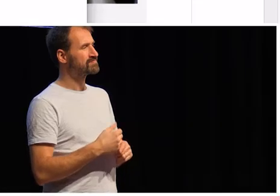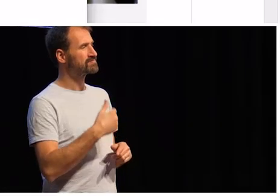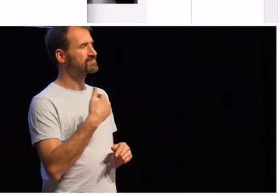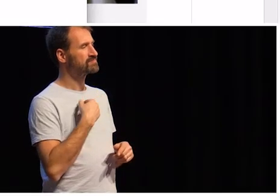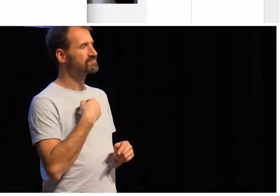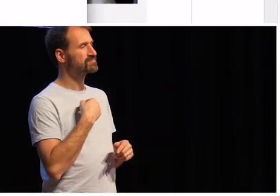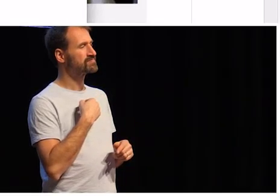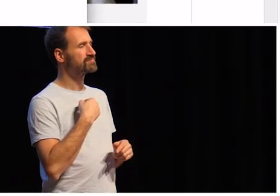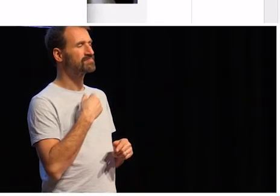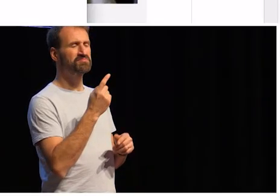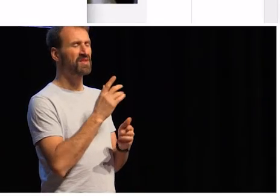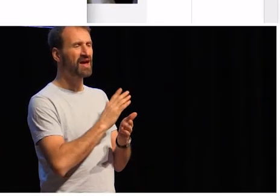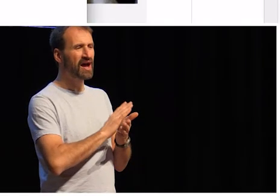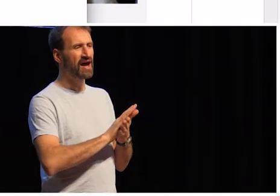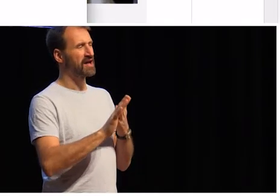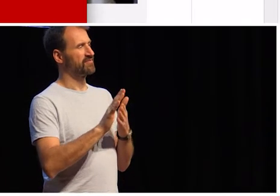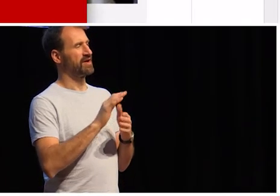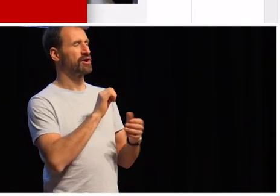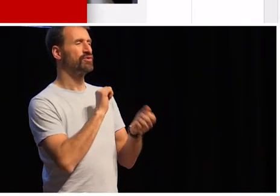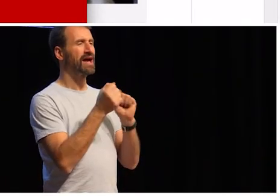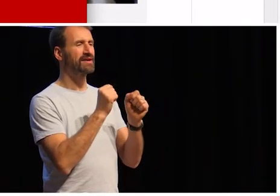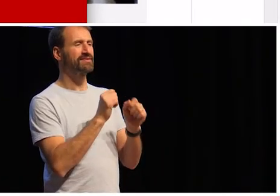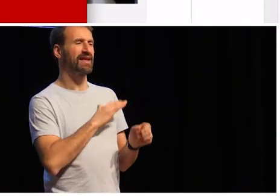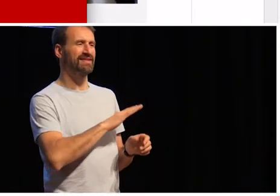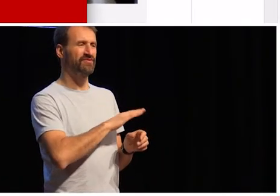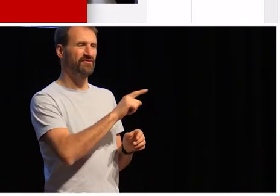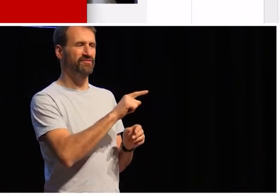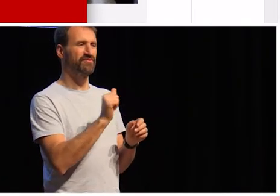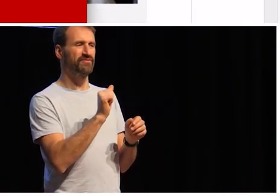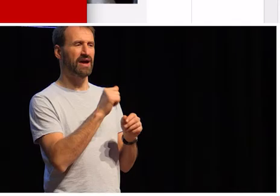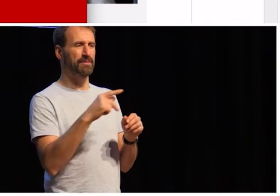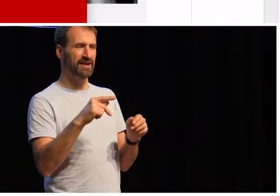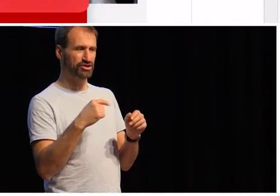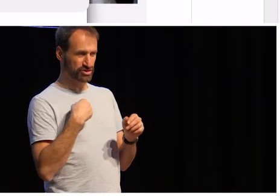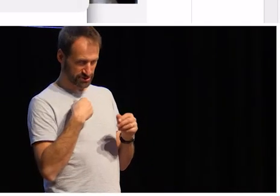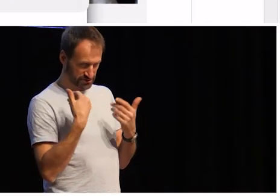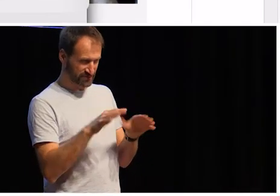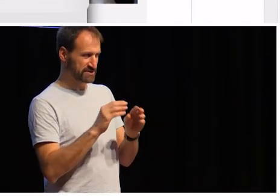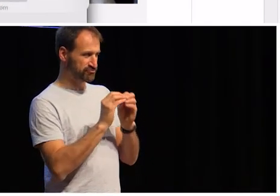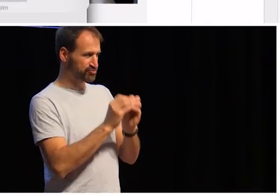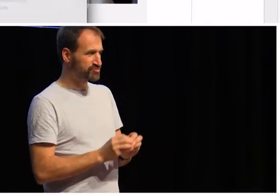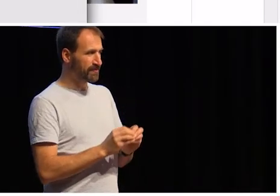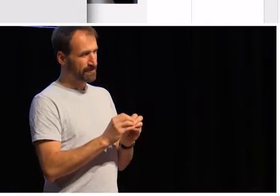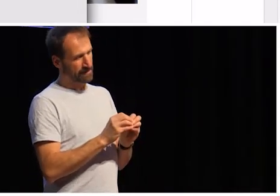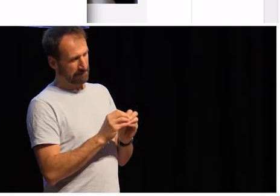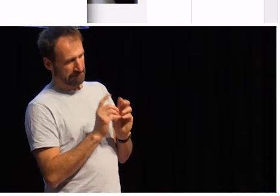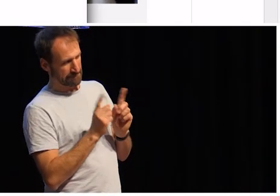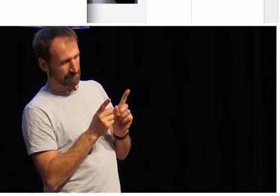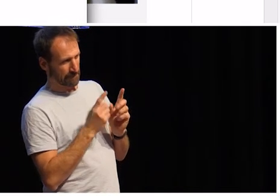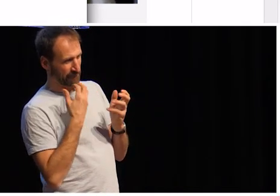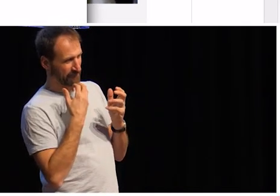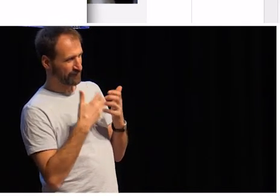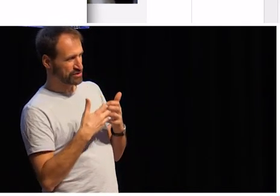react native application which choose should just work when I also adopt the